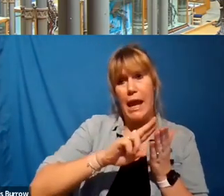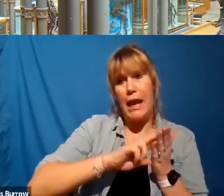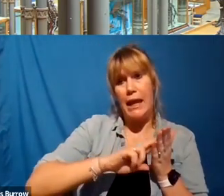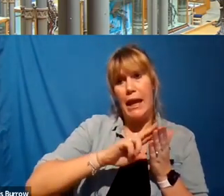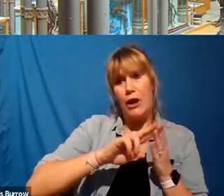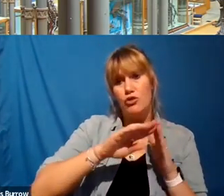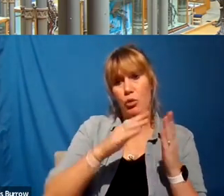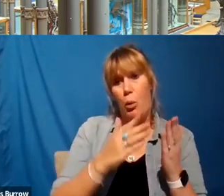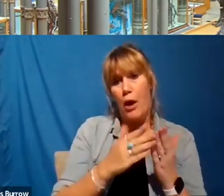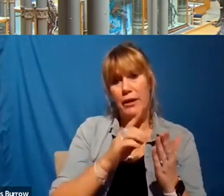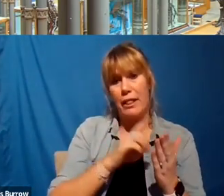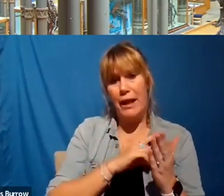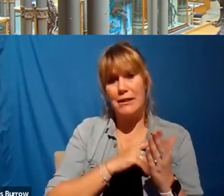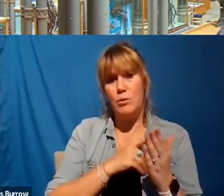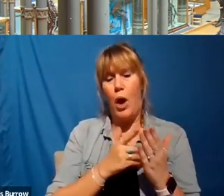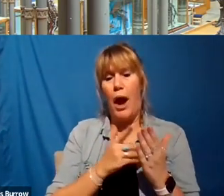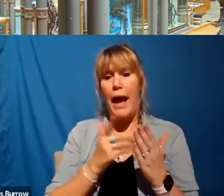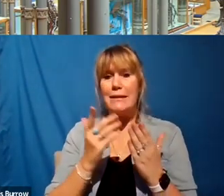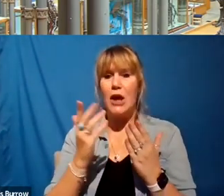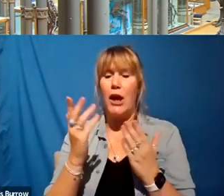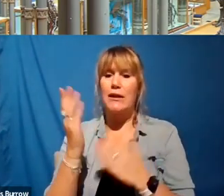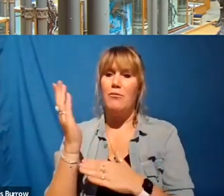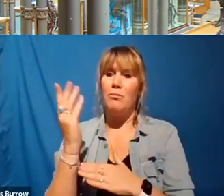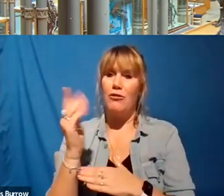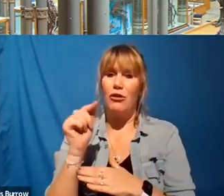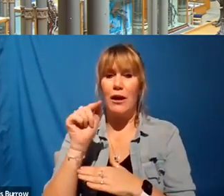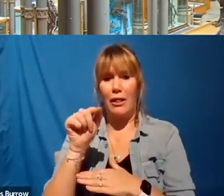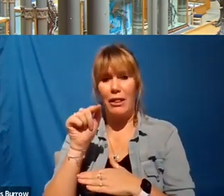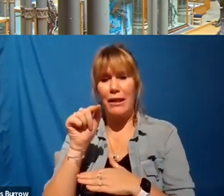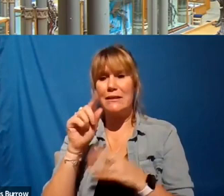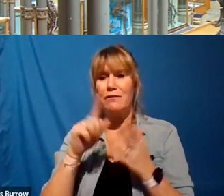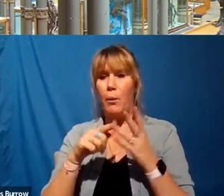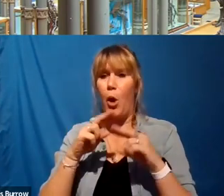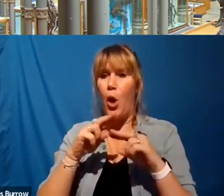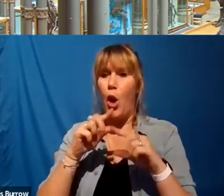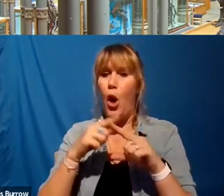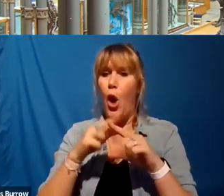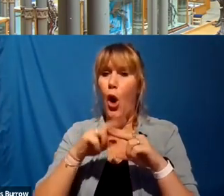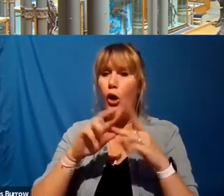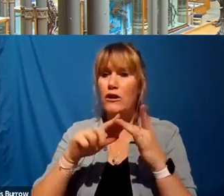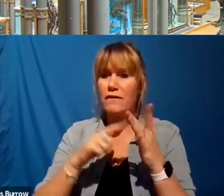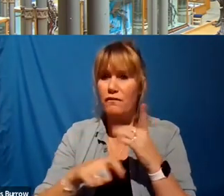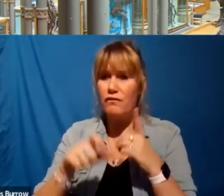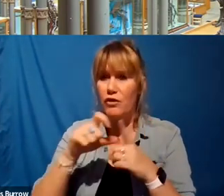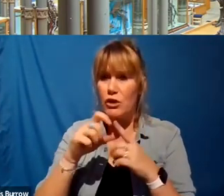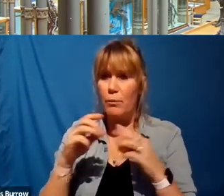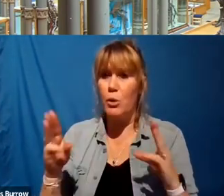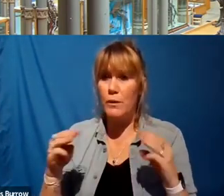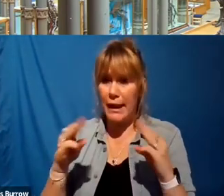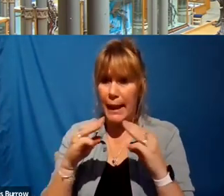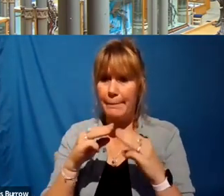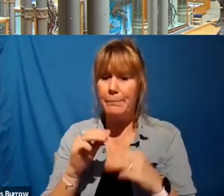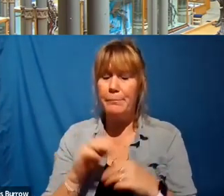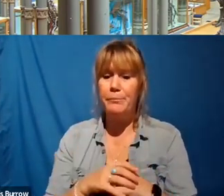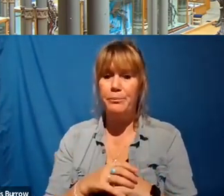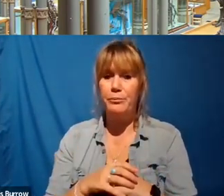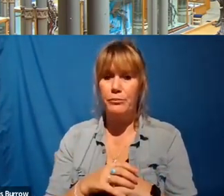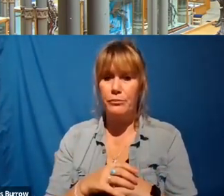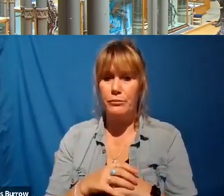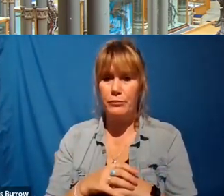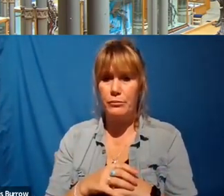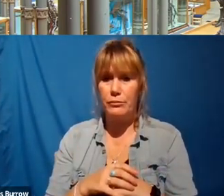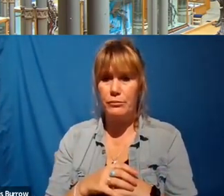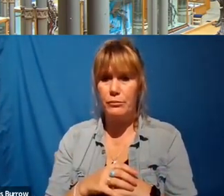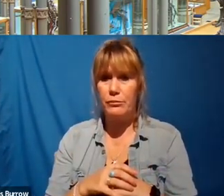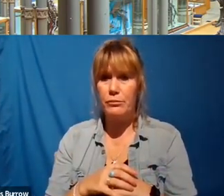Oxford, the Natural History Museum and Pitt Rivers. The Pitt Rivers in particular is as